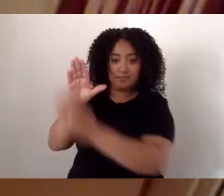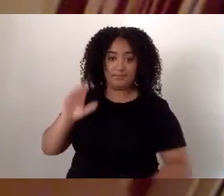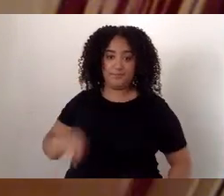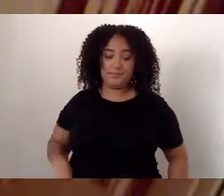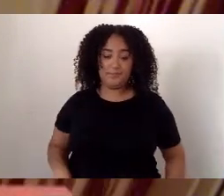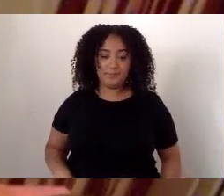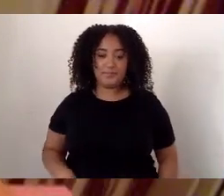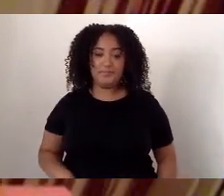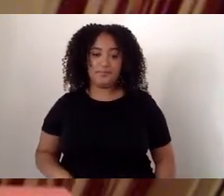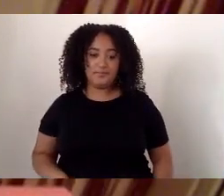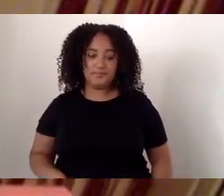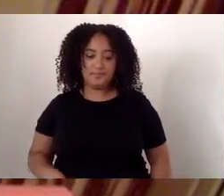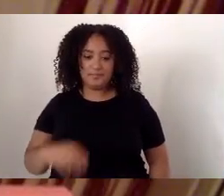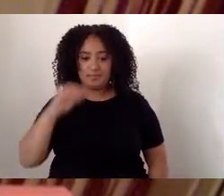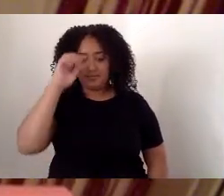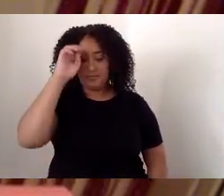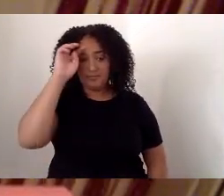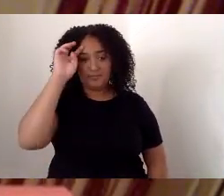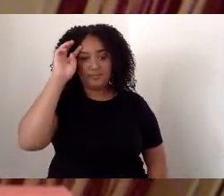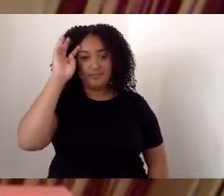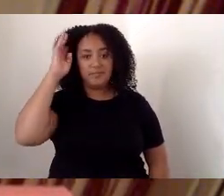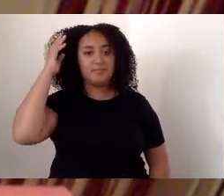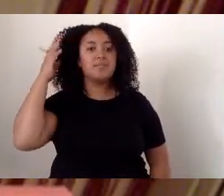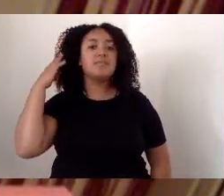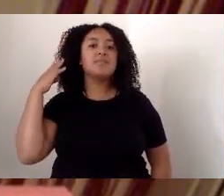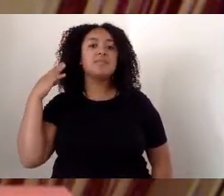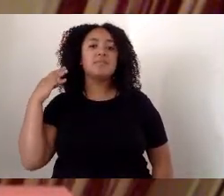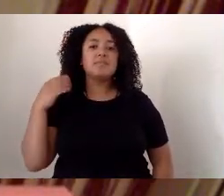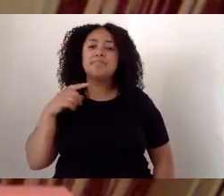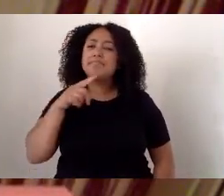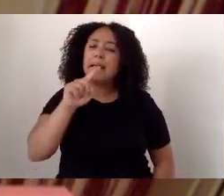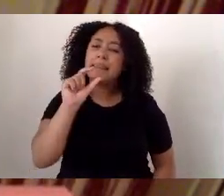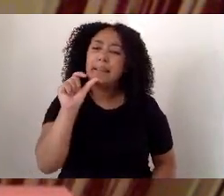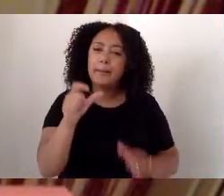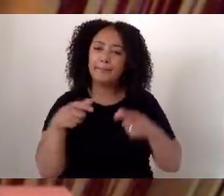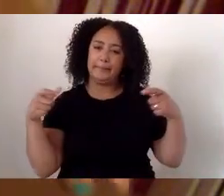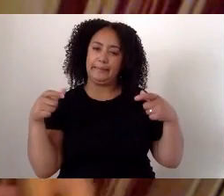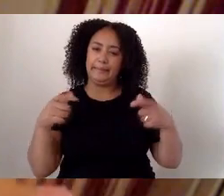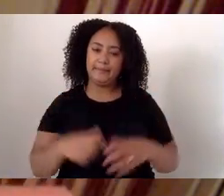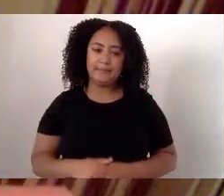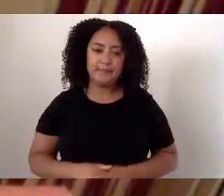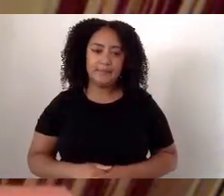now. I got to trim this one. It's a little bit big. That.